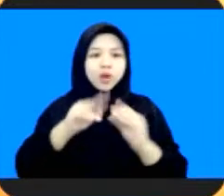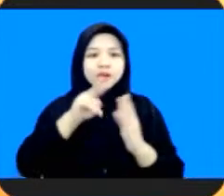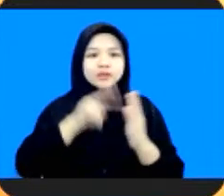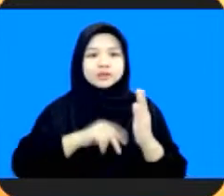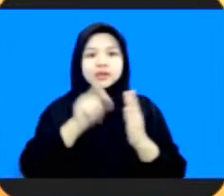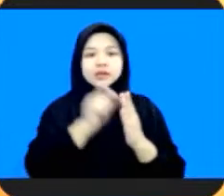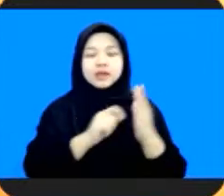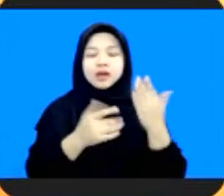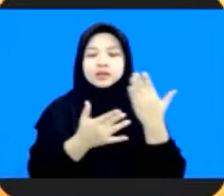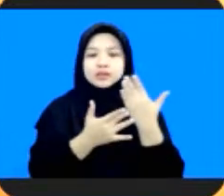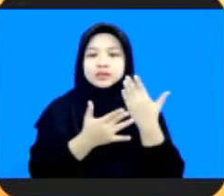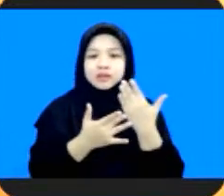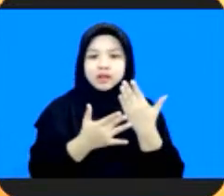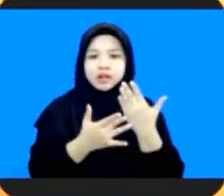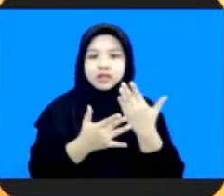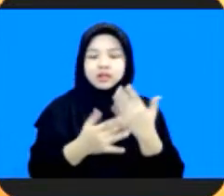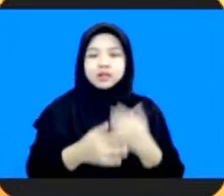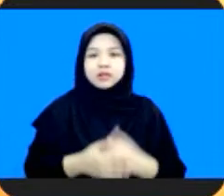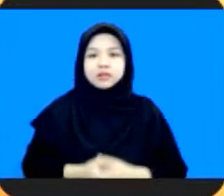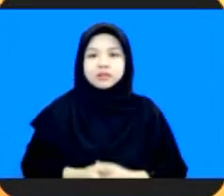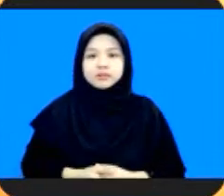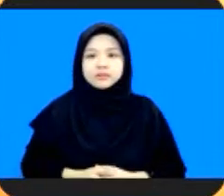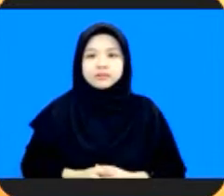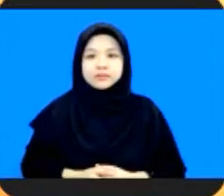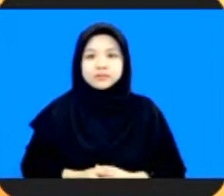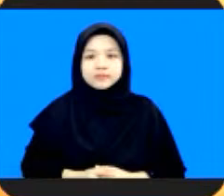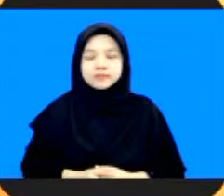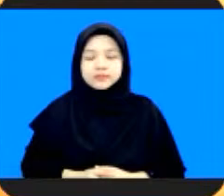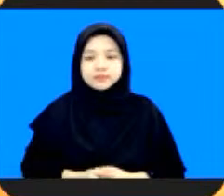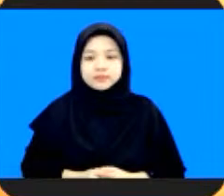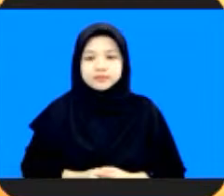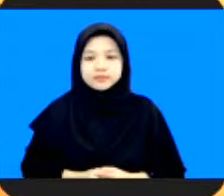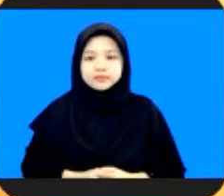everything, but I think regulation is still kind of